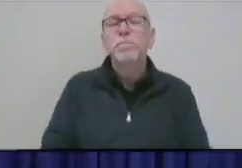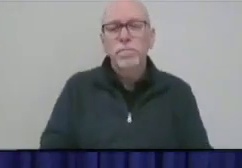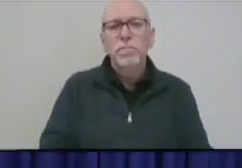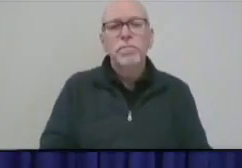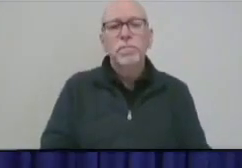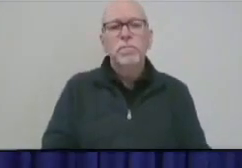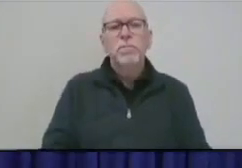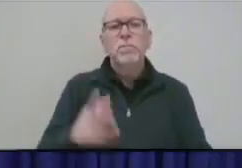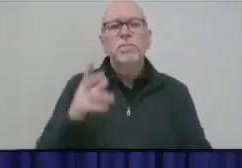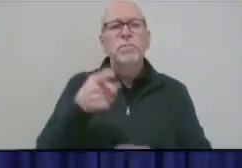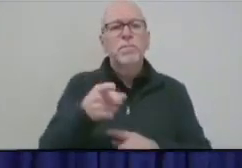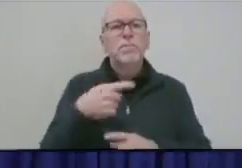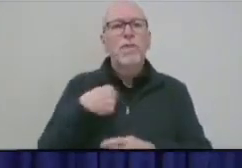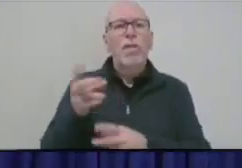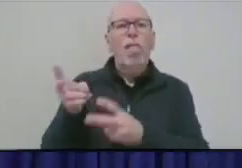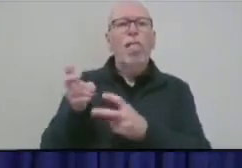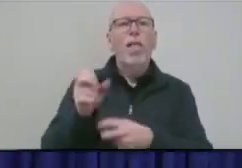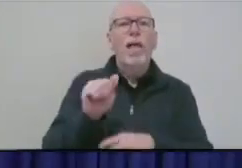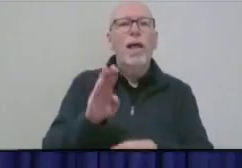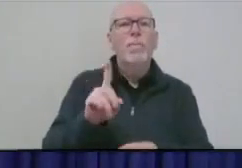jumping off of Abdul and Lindsay here.